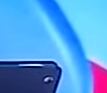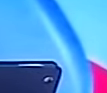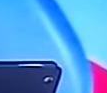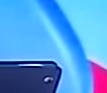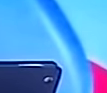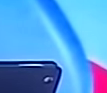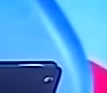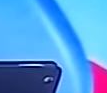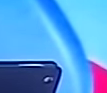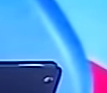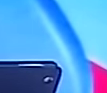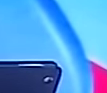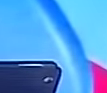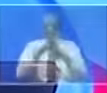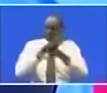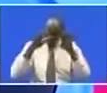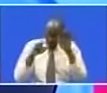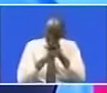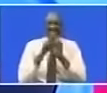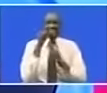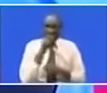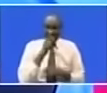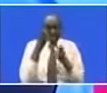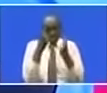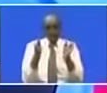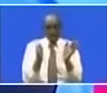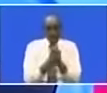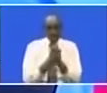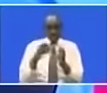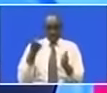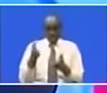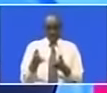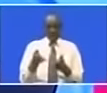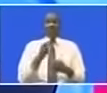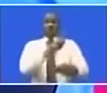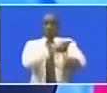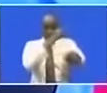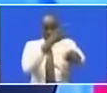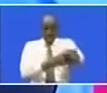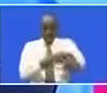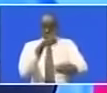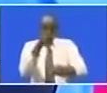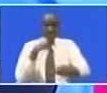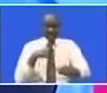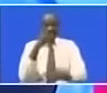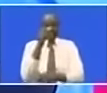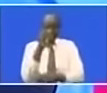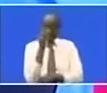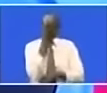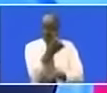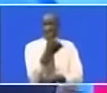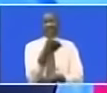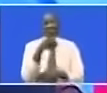We're covering the length and breadth of Tanzania for you, my co-anchor. Tonight, John Alanamo is in Dar es Salaam and joins us